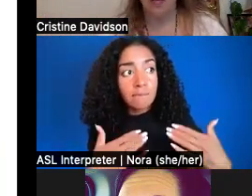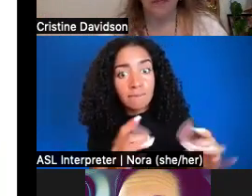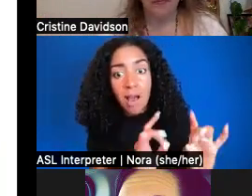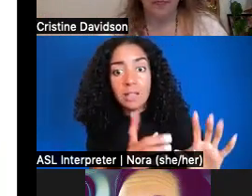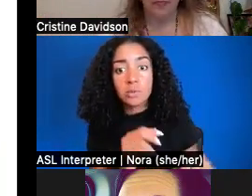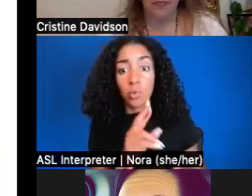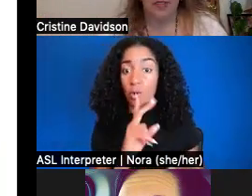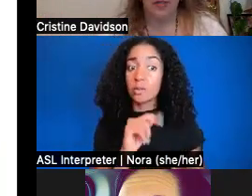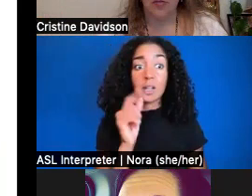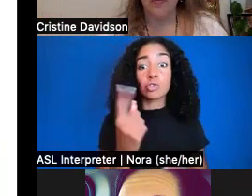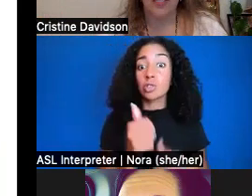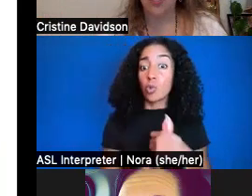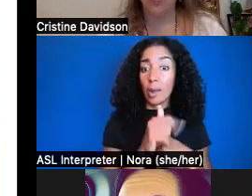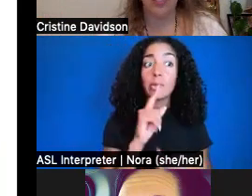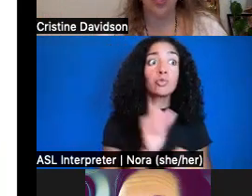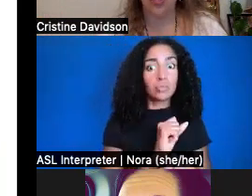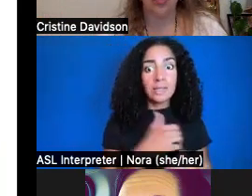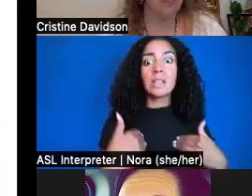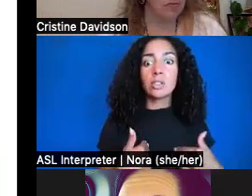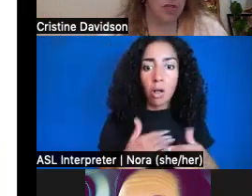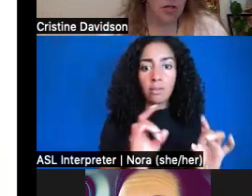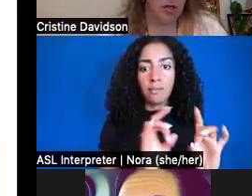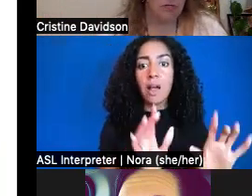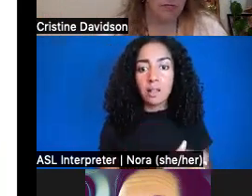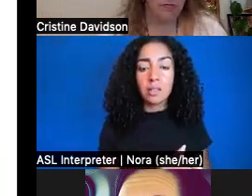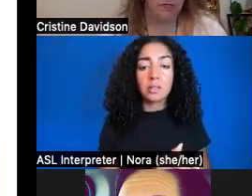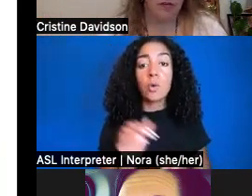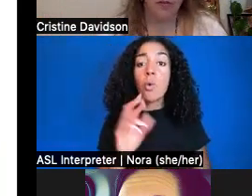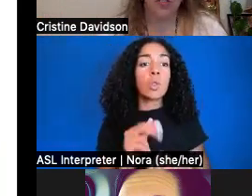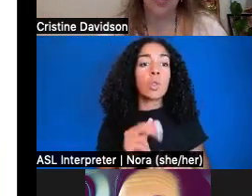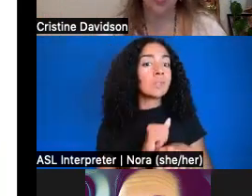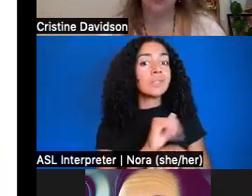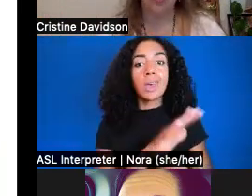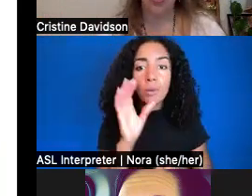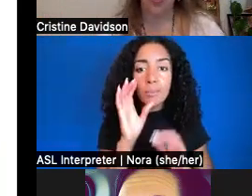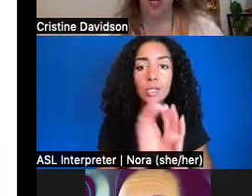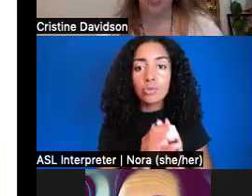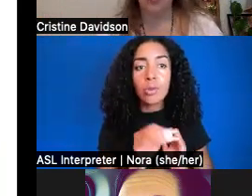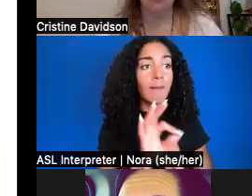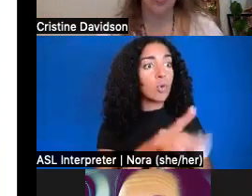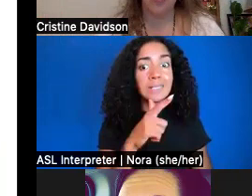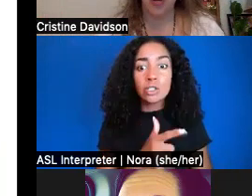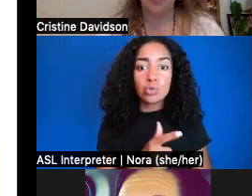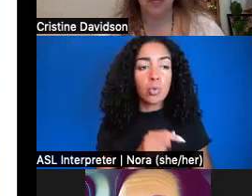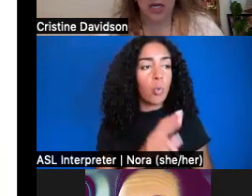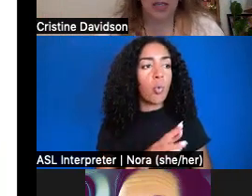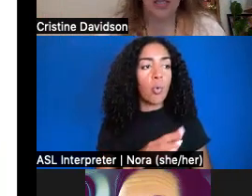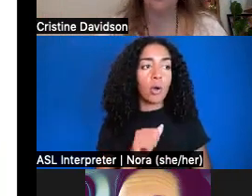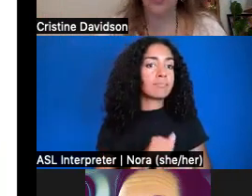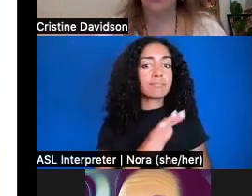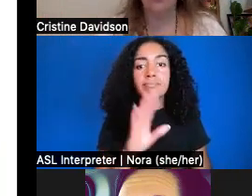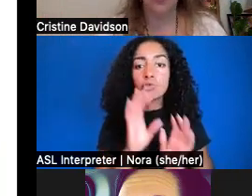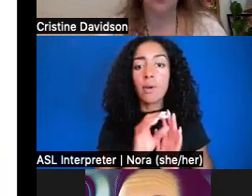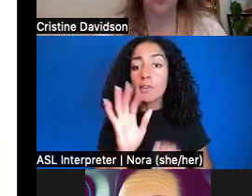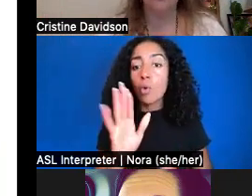violence. They'll send you a picture of your sister or your dog or your mom, right? Like,